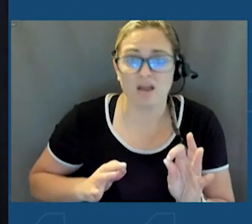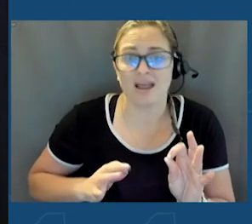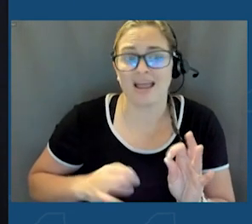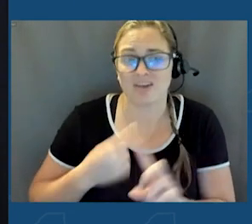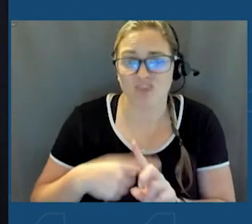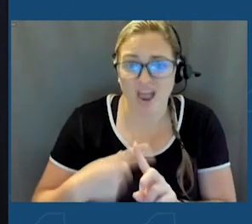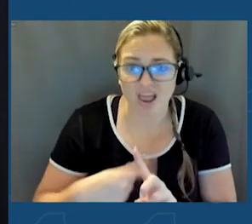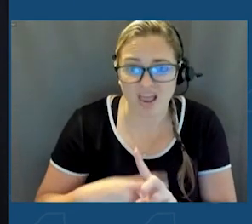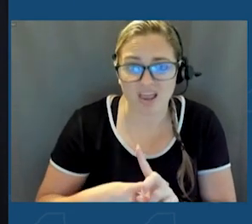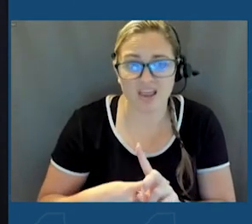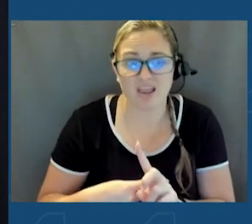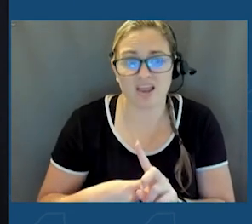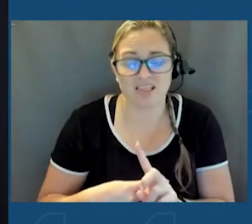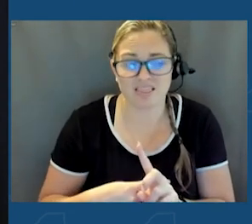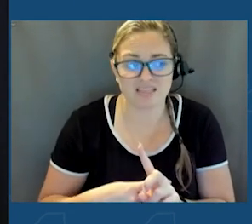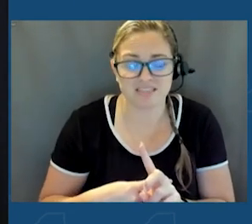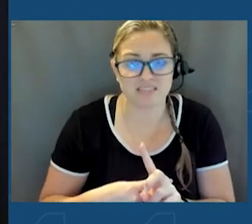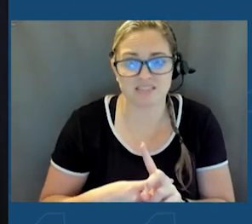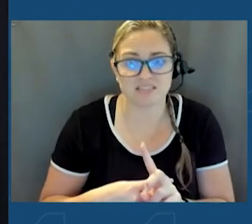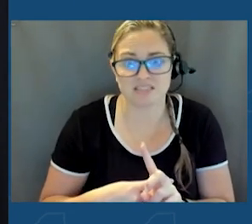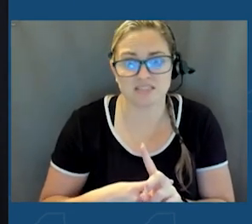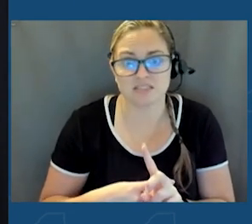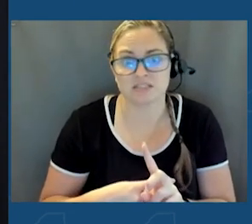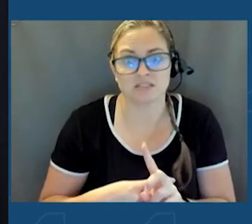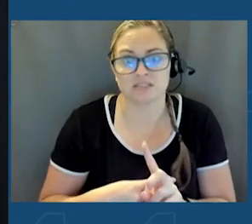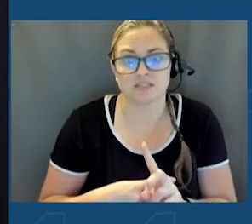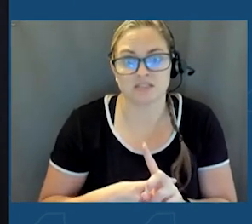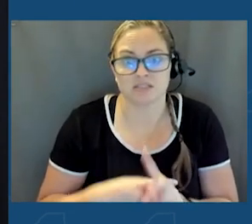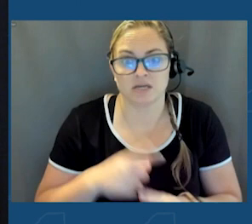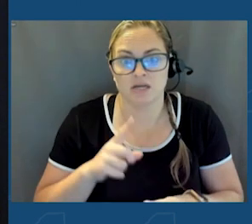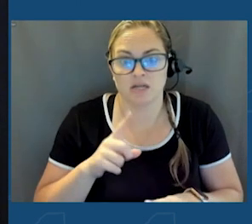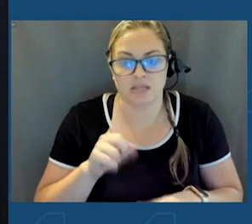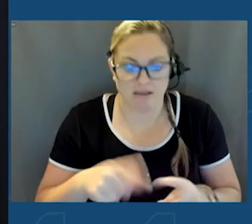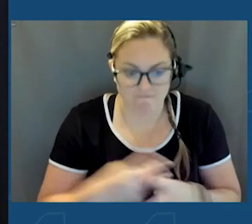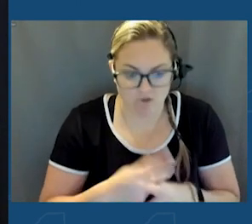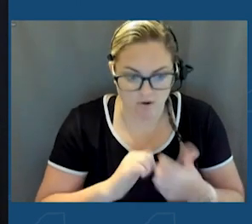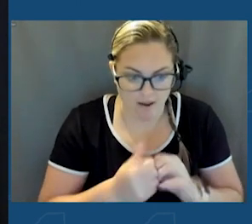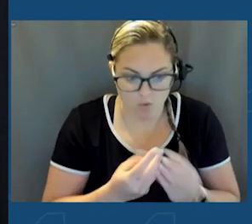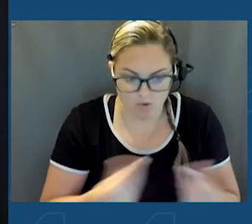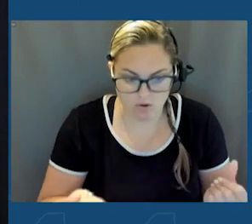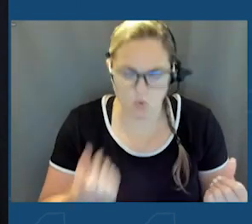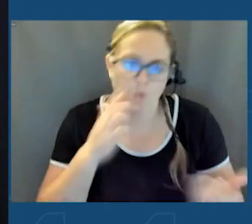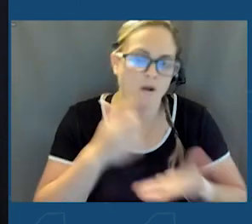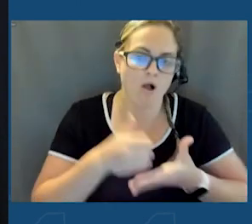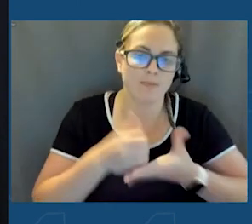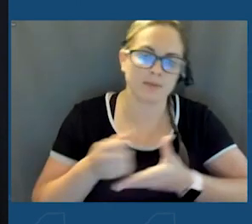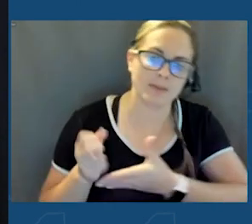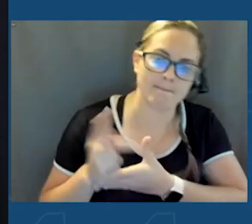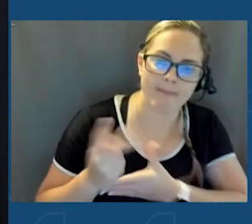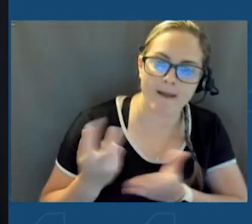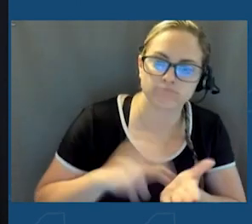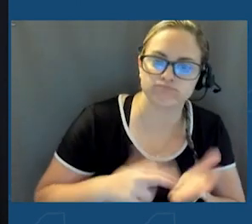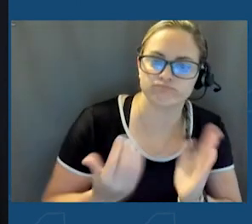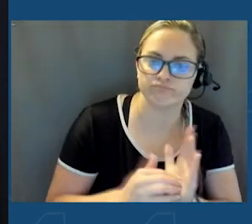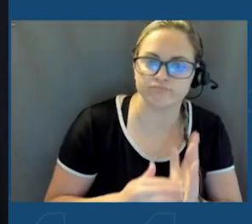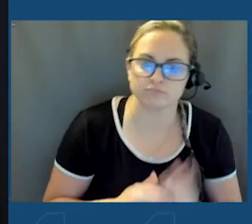This is an albatross around their necks. They can't break free from it, so we're helping them get back on their feet. So